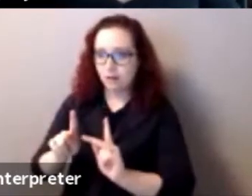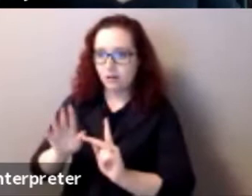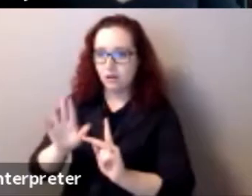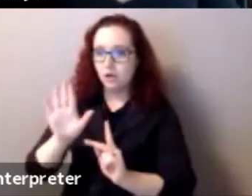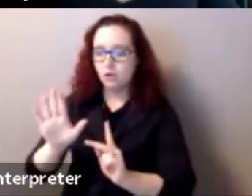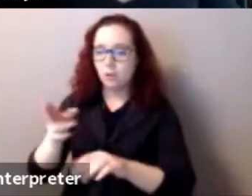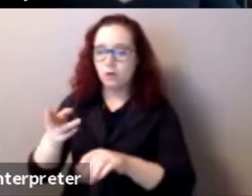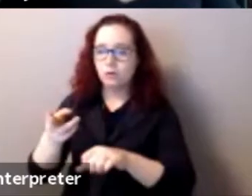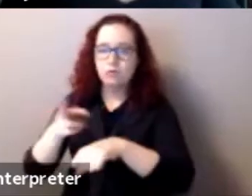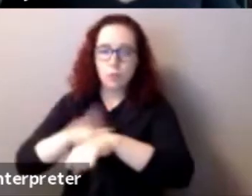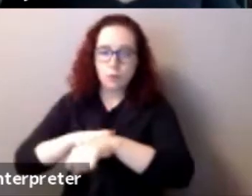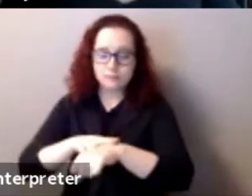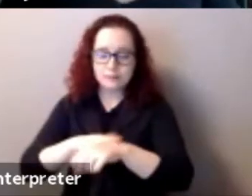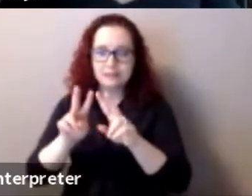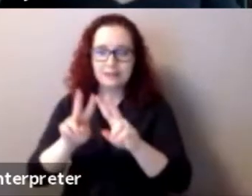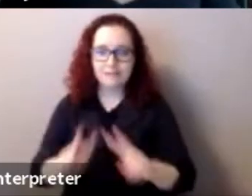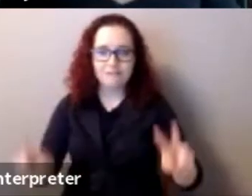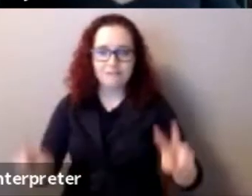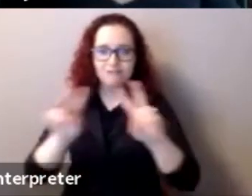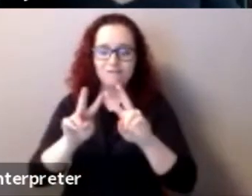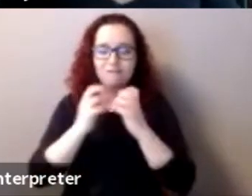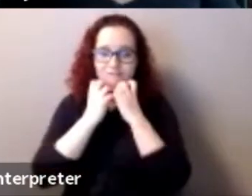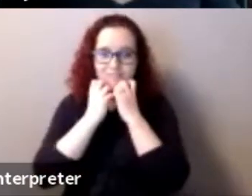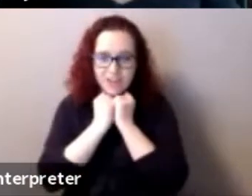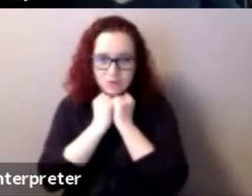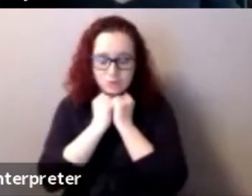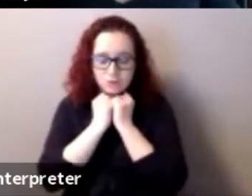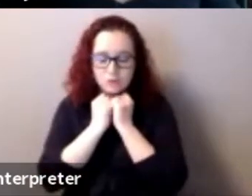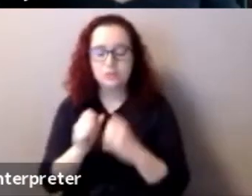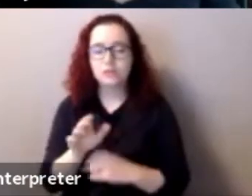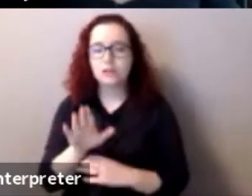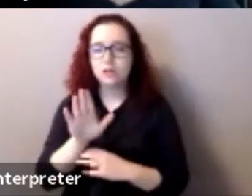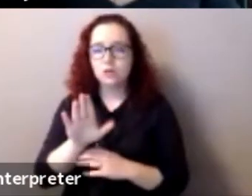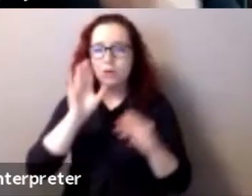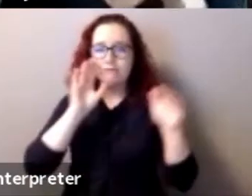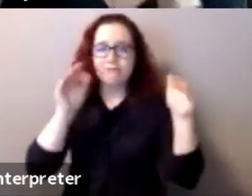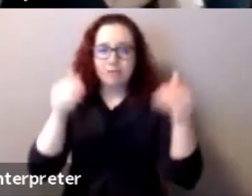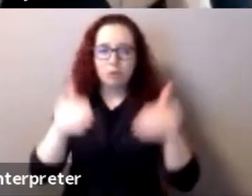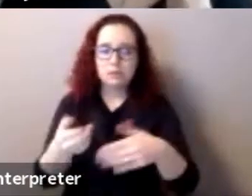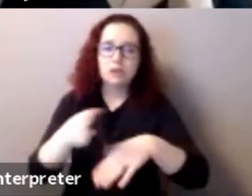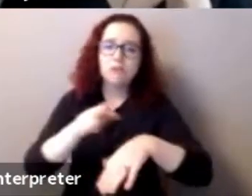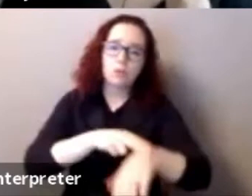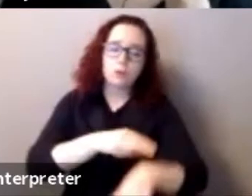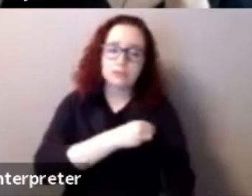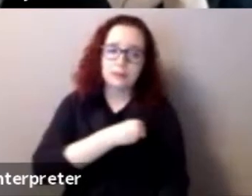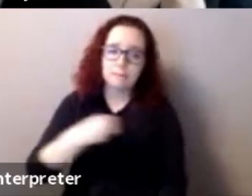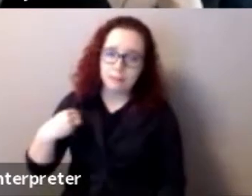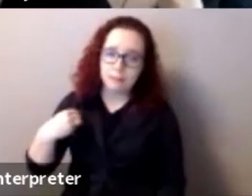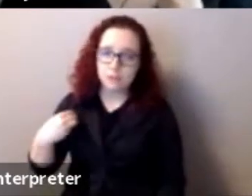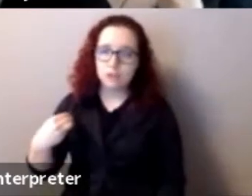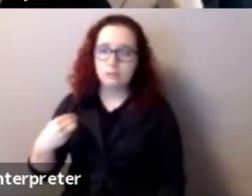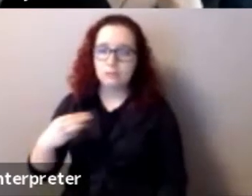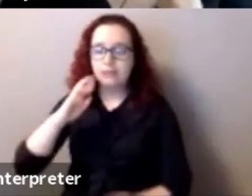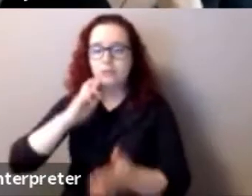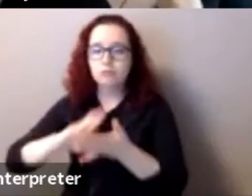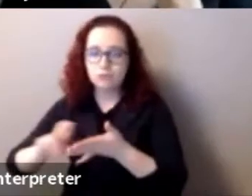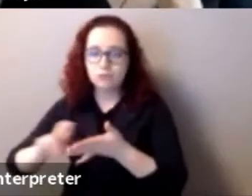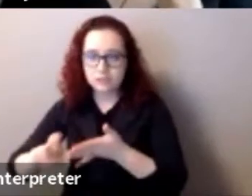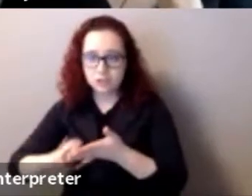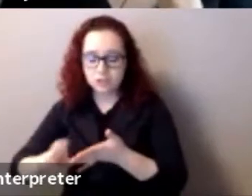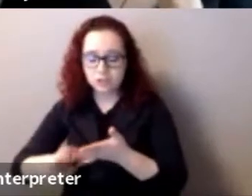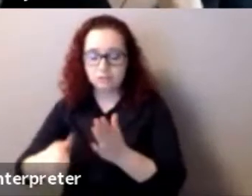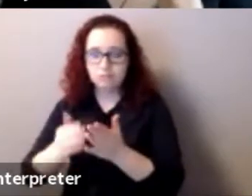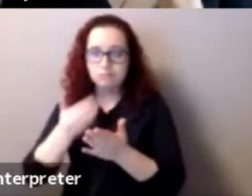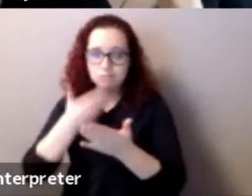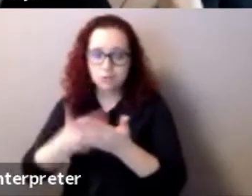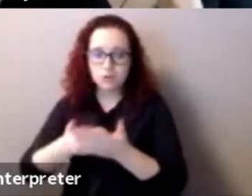and values. What is your collective focus? Of course, membership and the kind of research, quality research that you want to